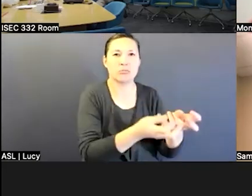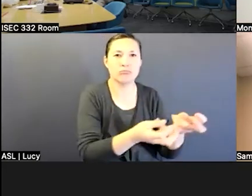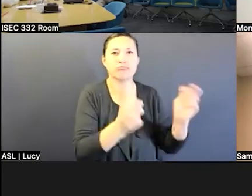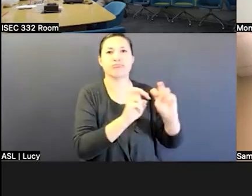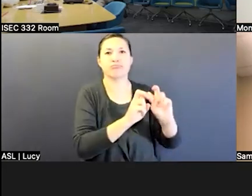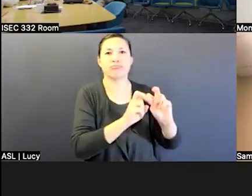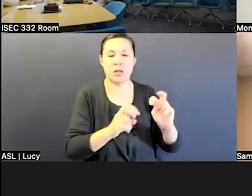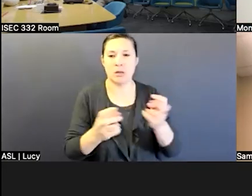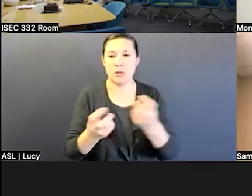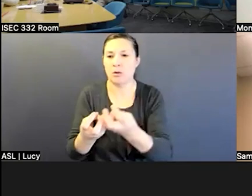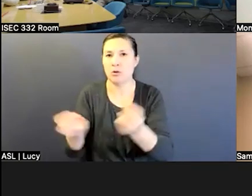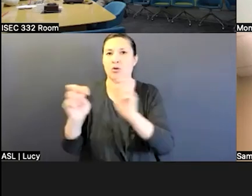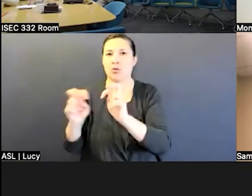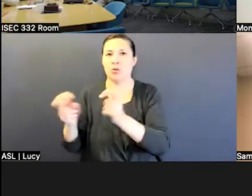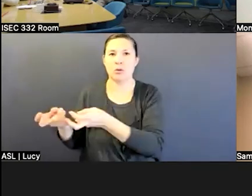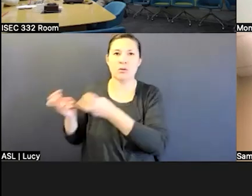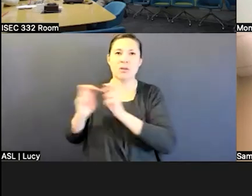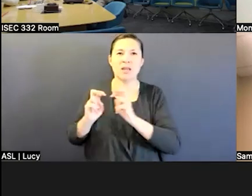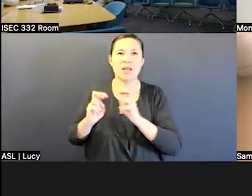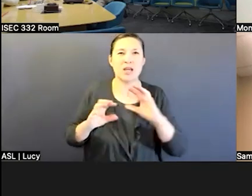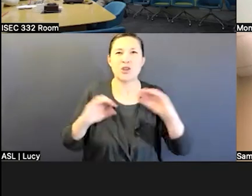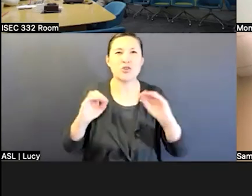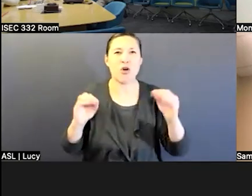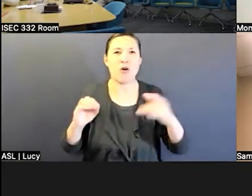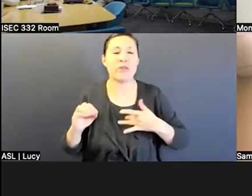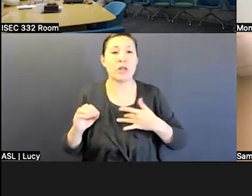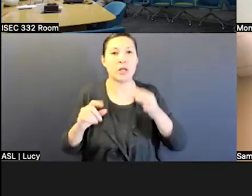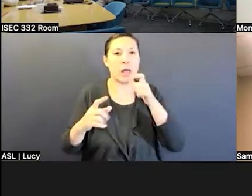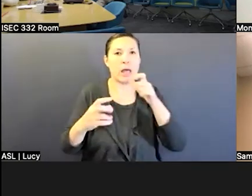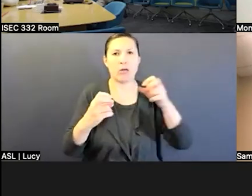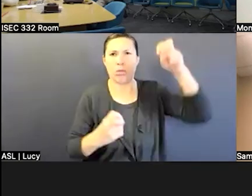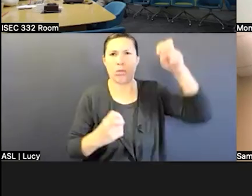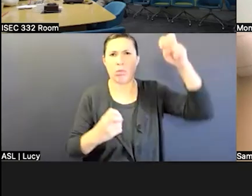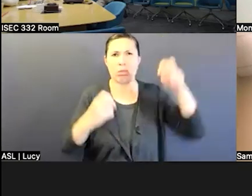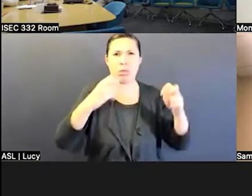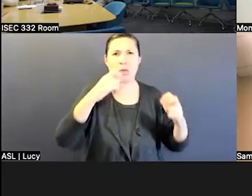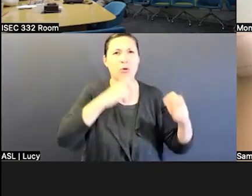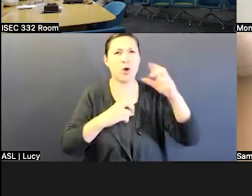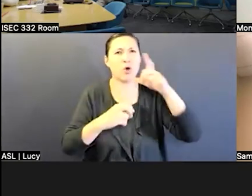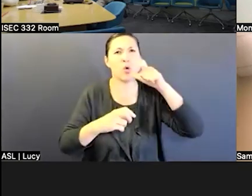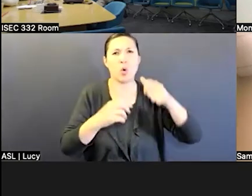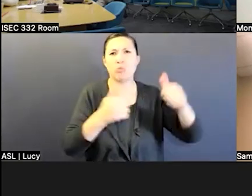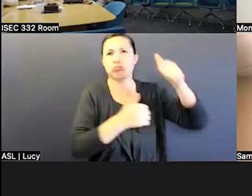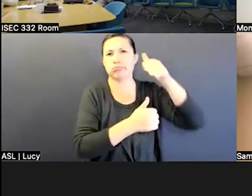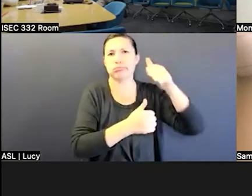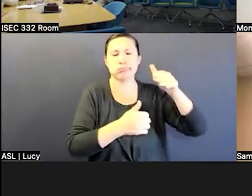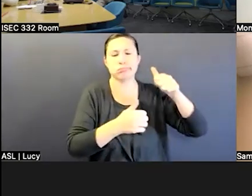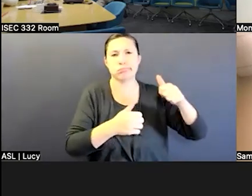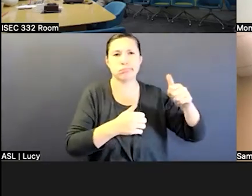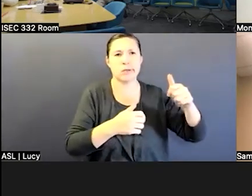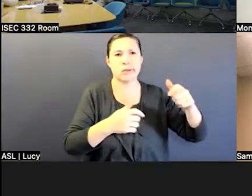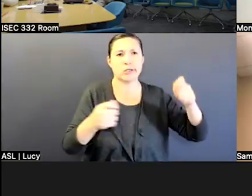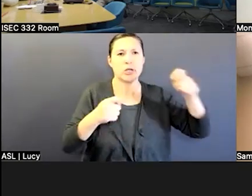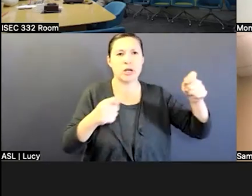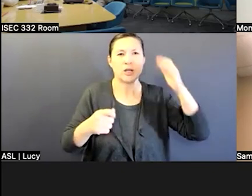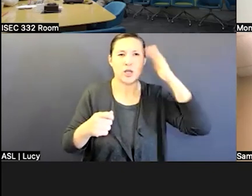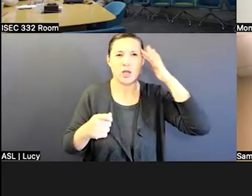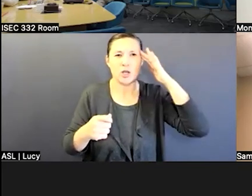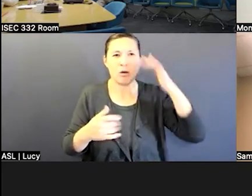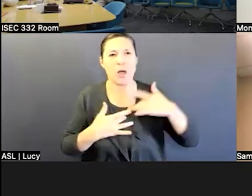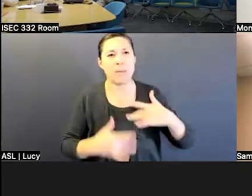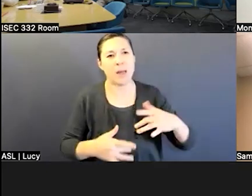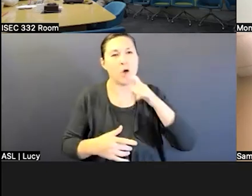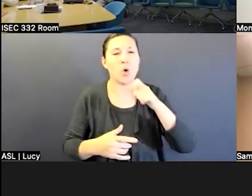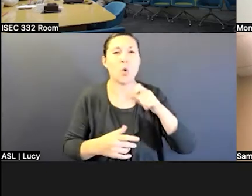of who's in charge, because there just tends to be that extroverted, often neurotypical student who's like gonna be the leader, and